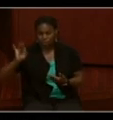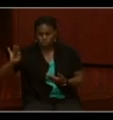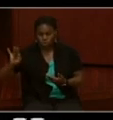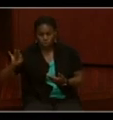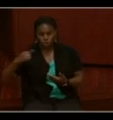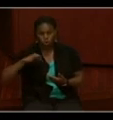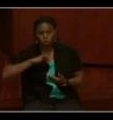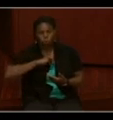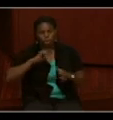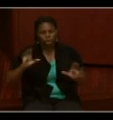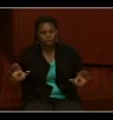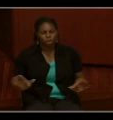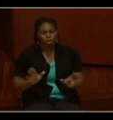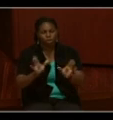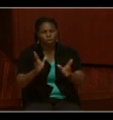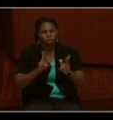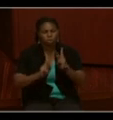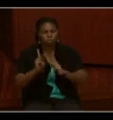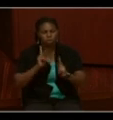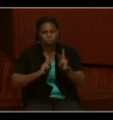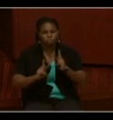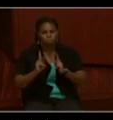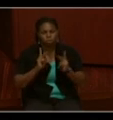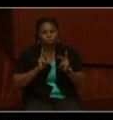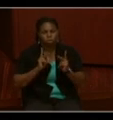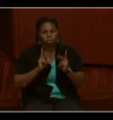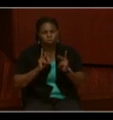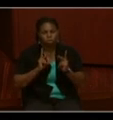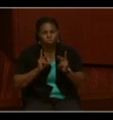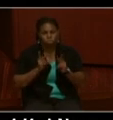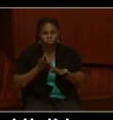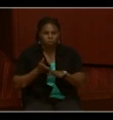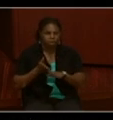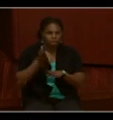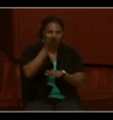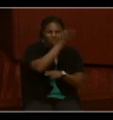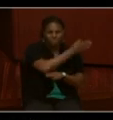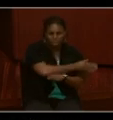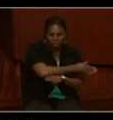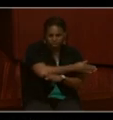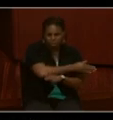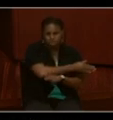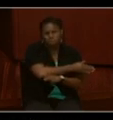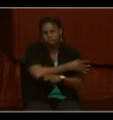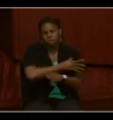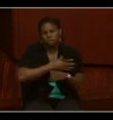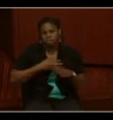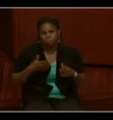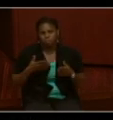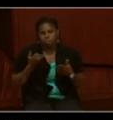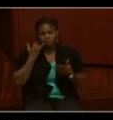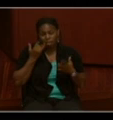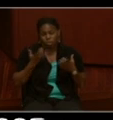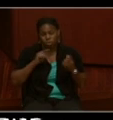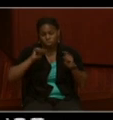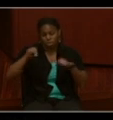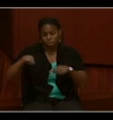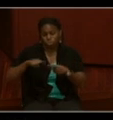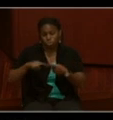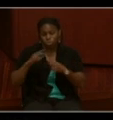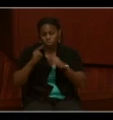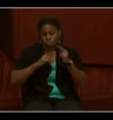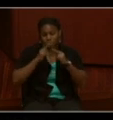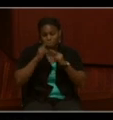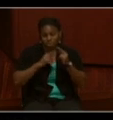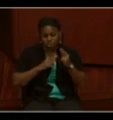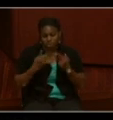we encourage folks to get in touch with us well in advance of them wanting to visit our facility, such